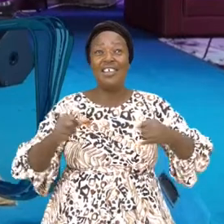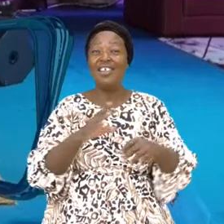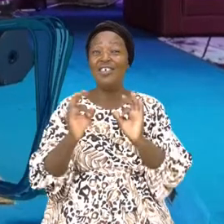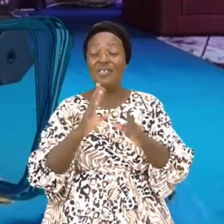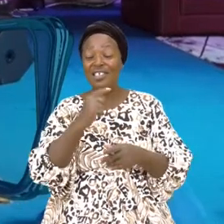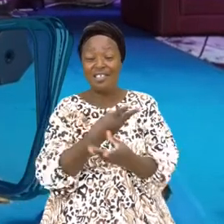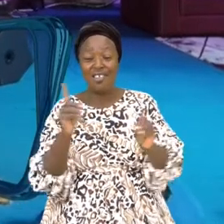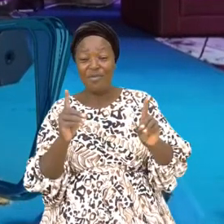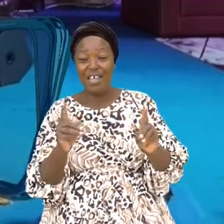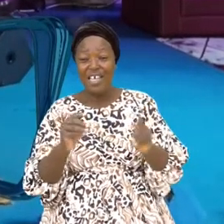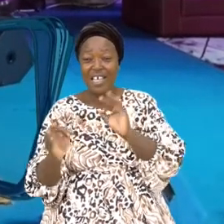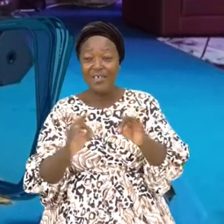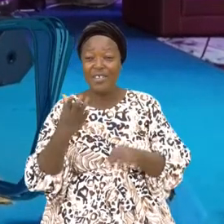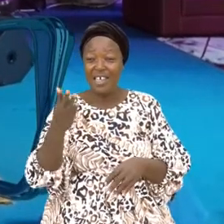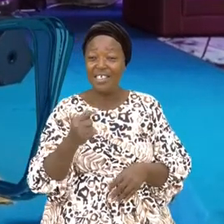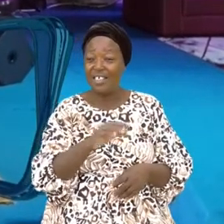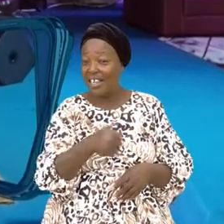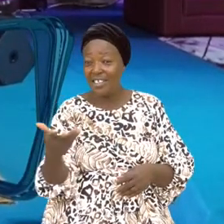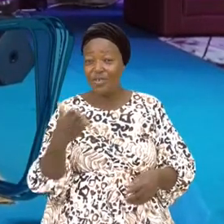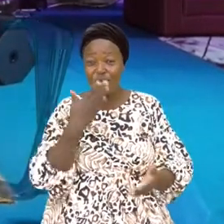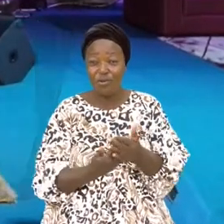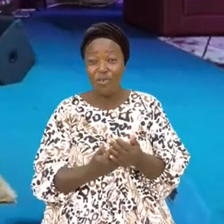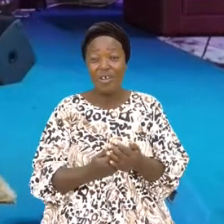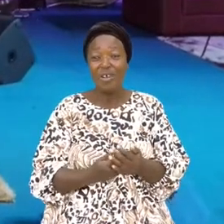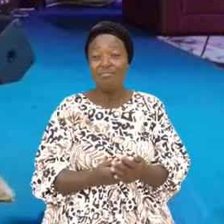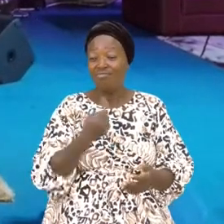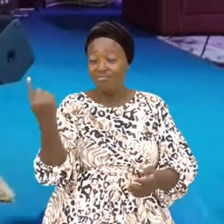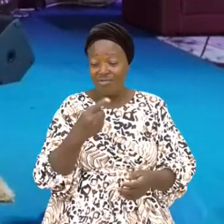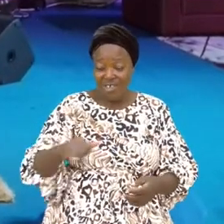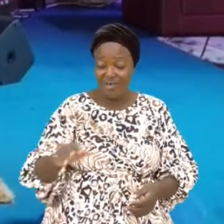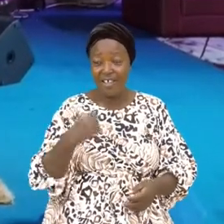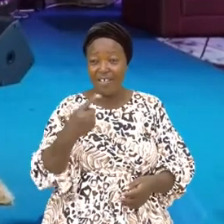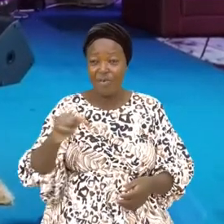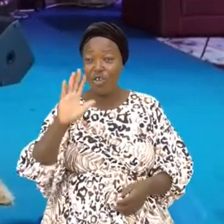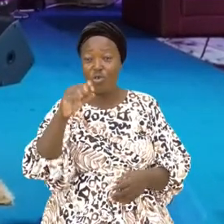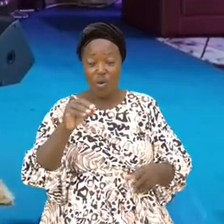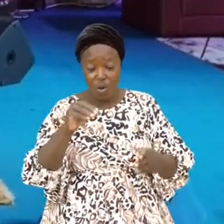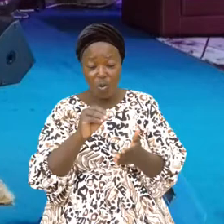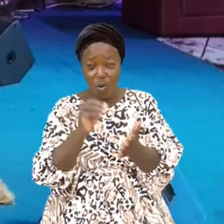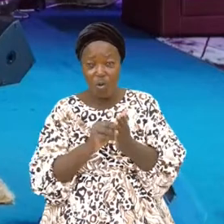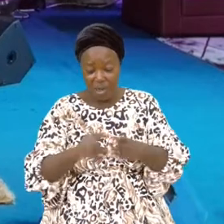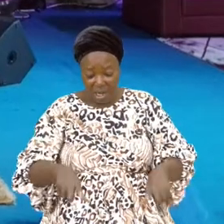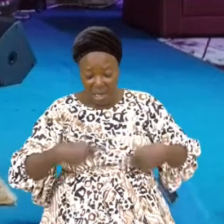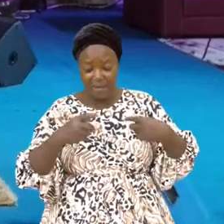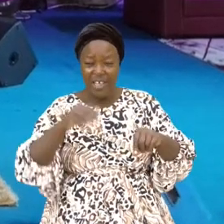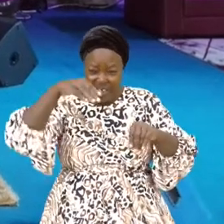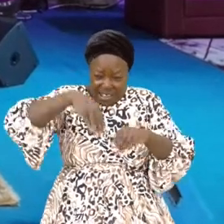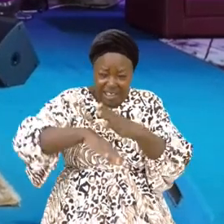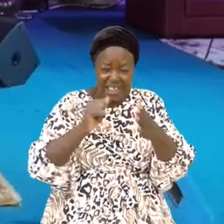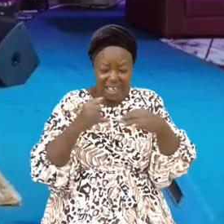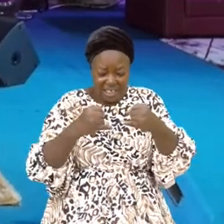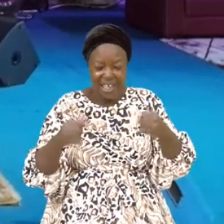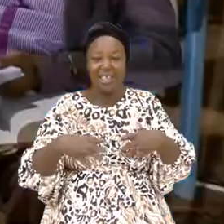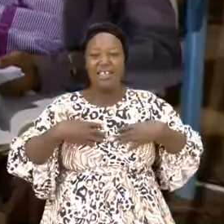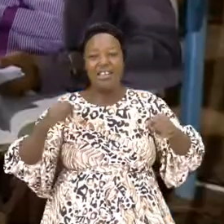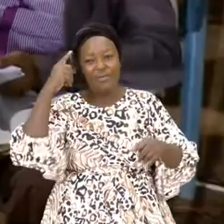is deliverance, forever, forever, your own life inside that line, healing for